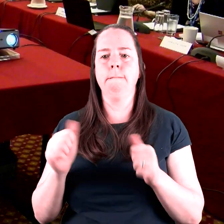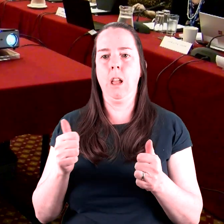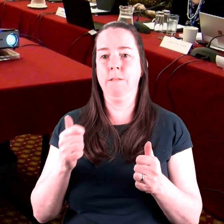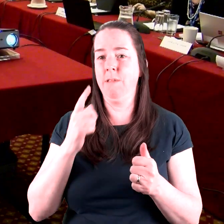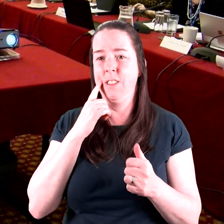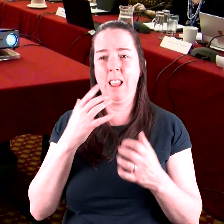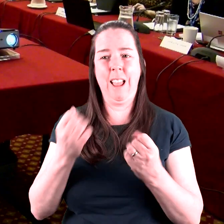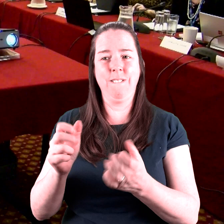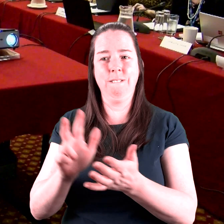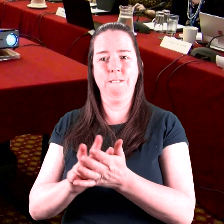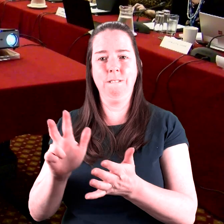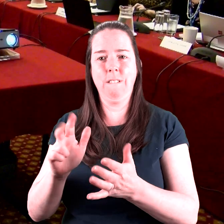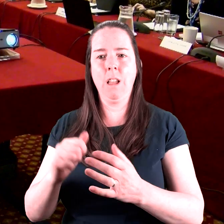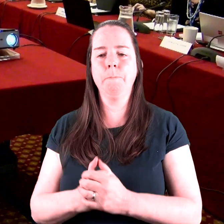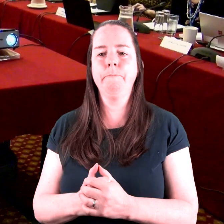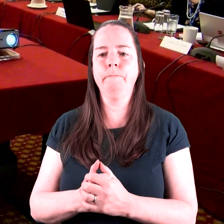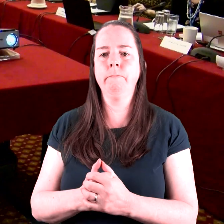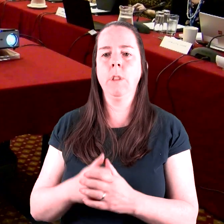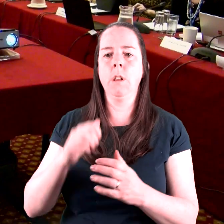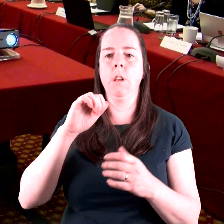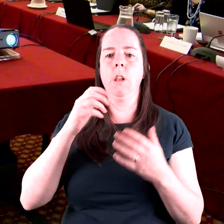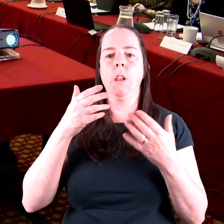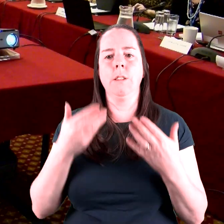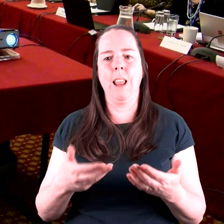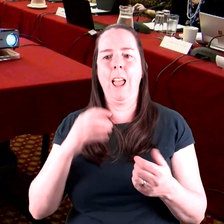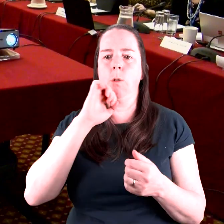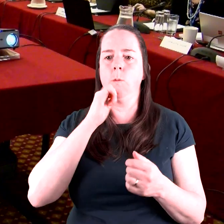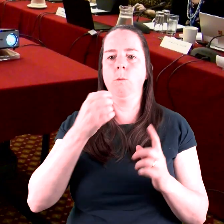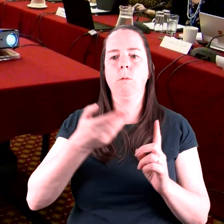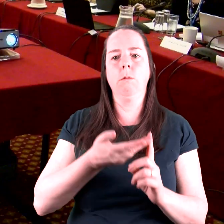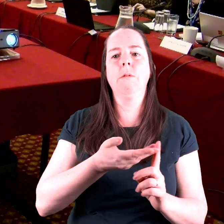That's fine. I think we've got sign-off of that.